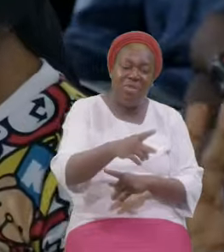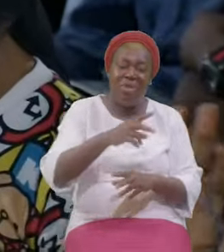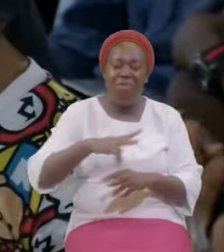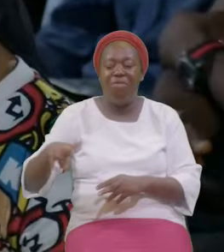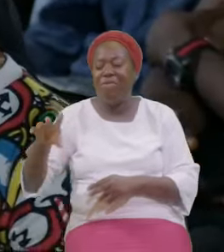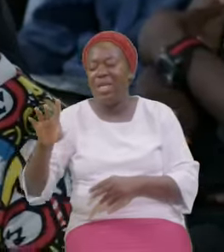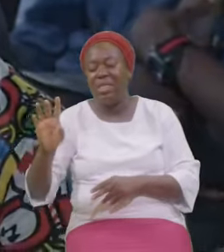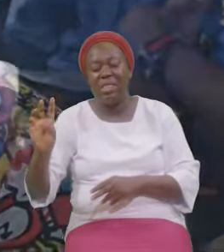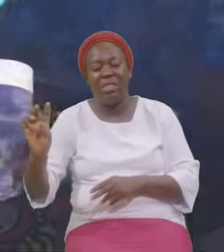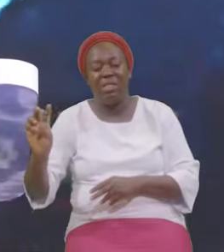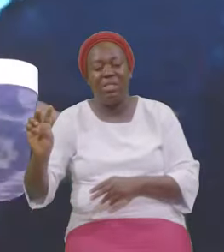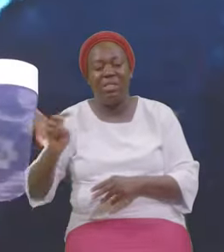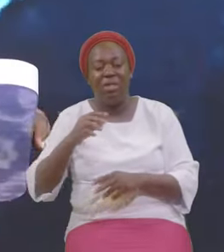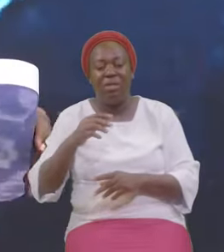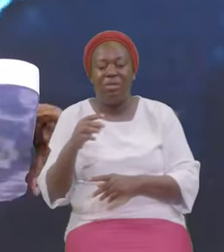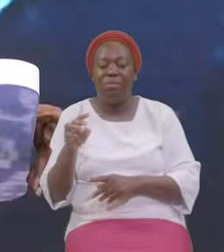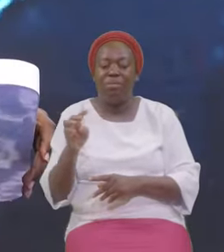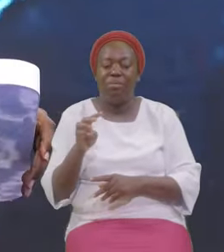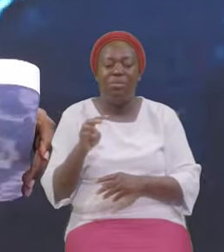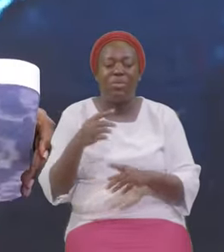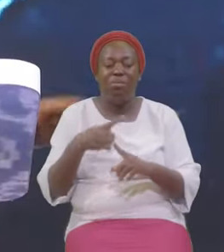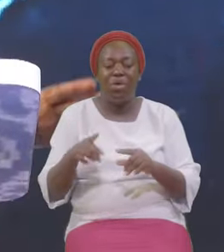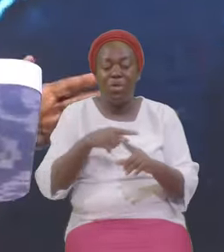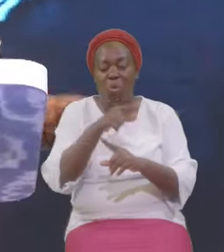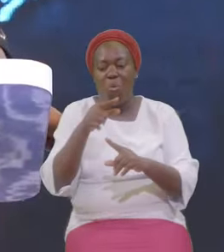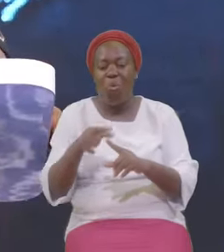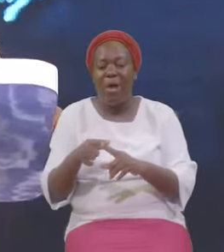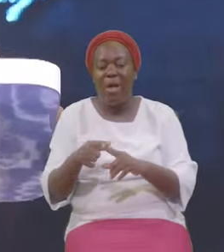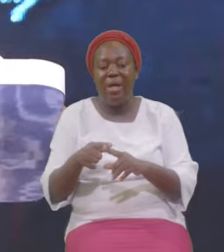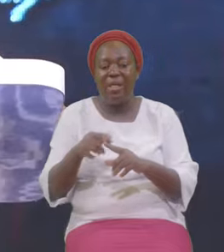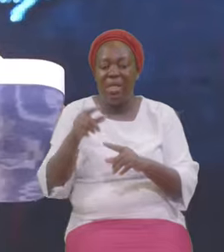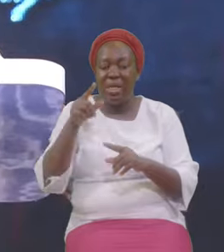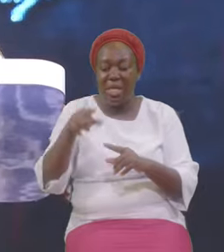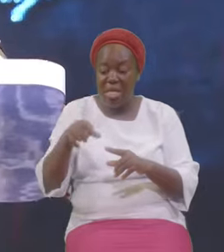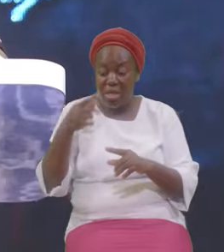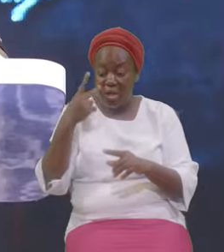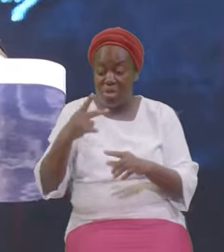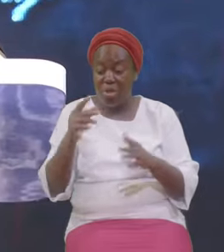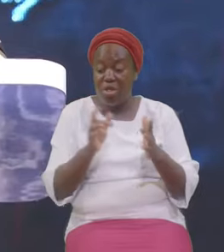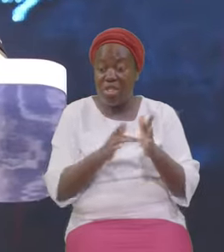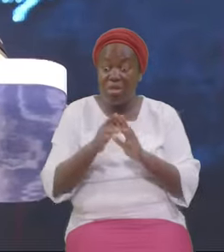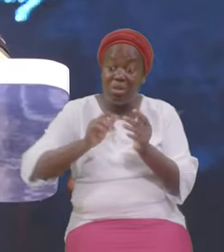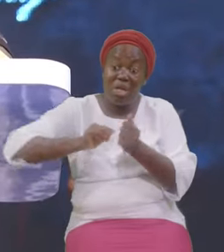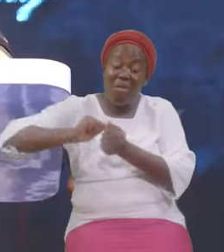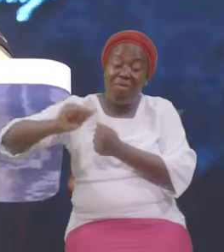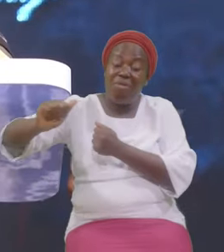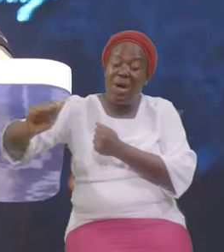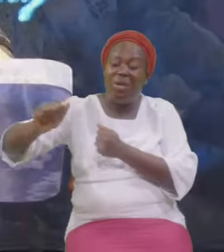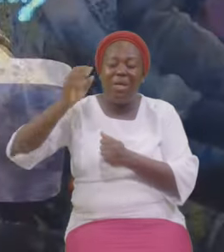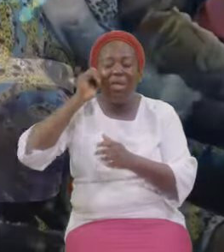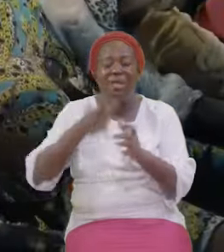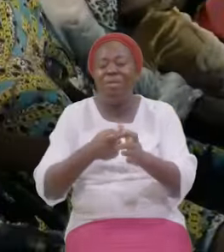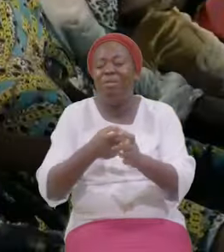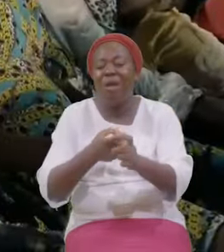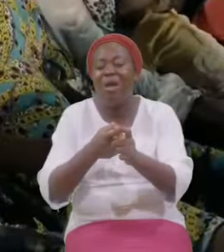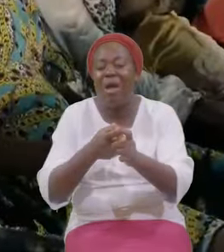verse 6, we're told, but when he saw Jesus afar off, he ran and